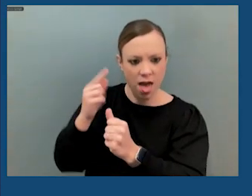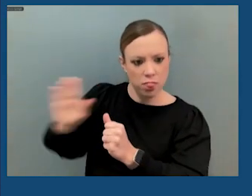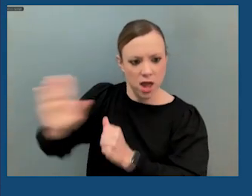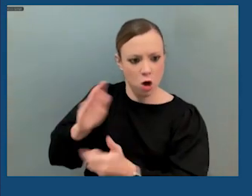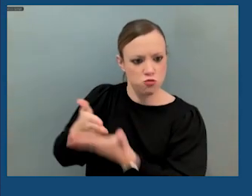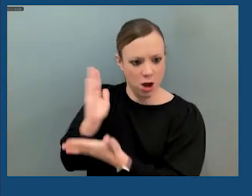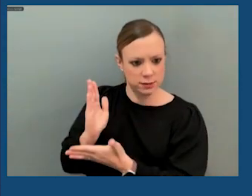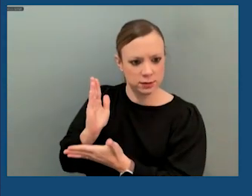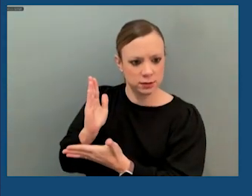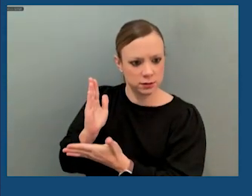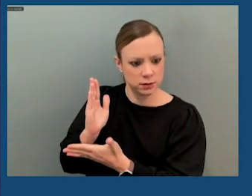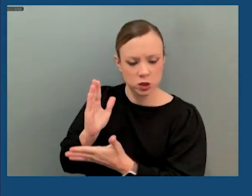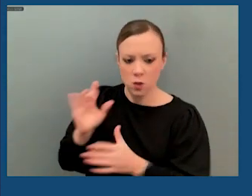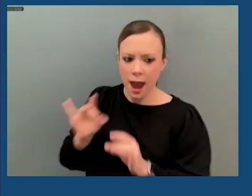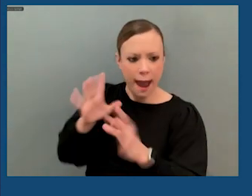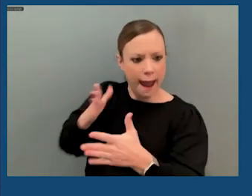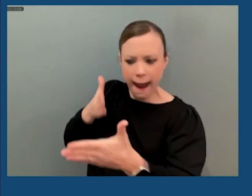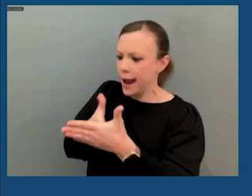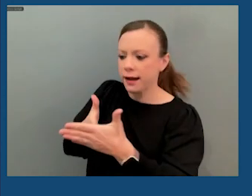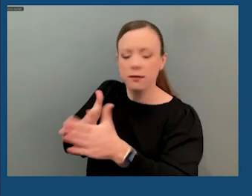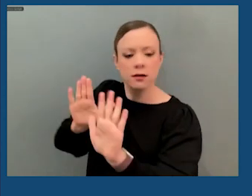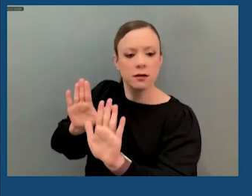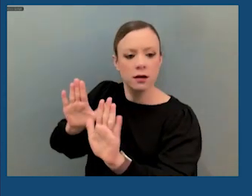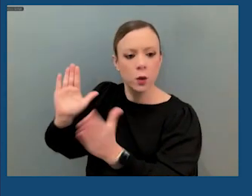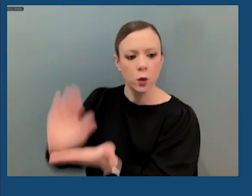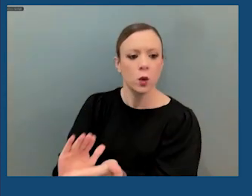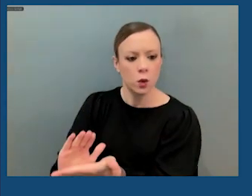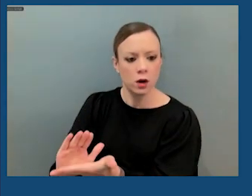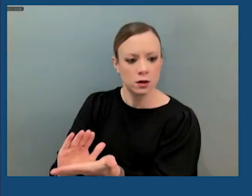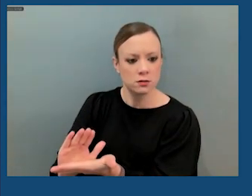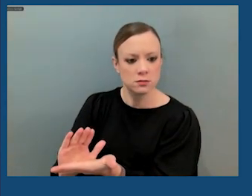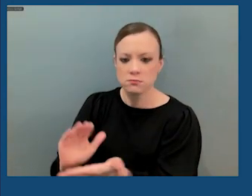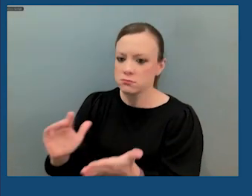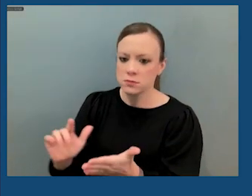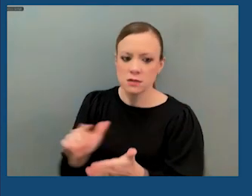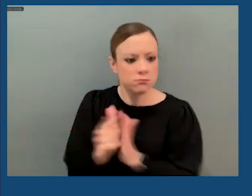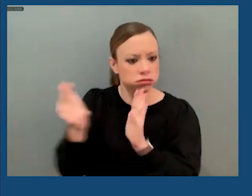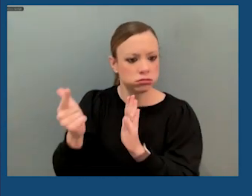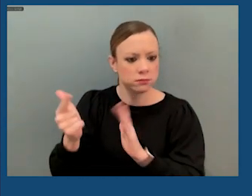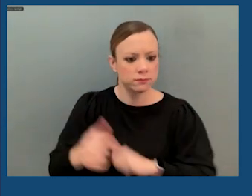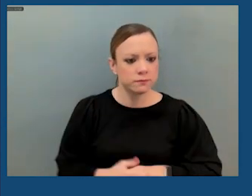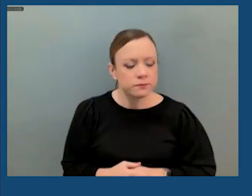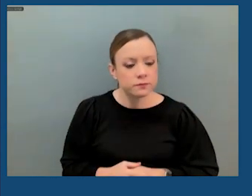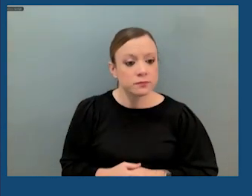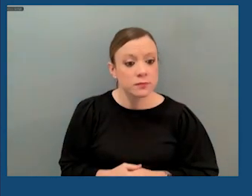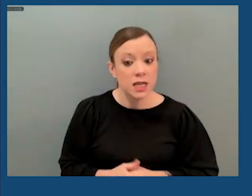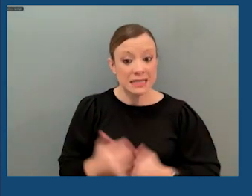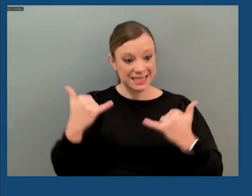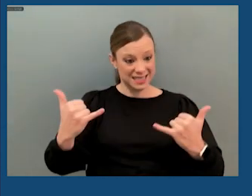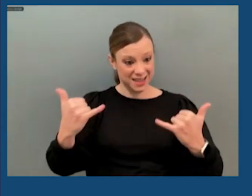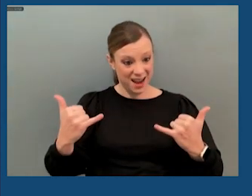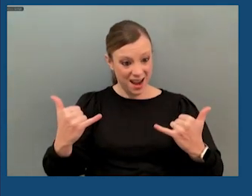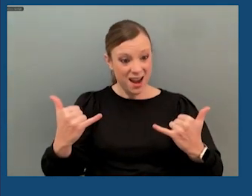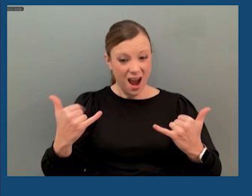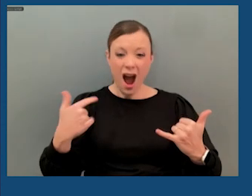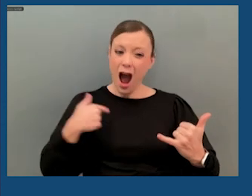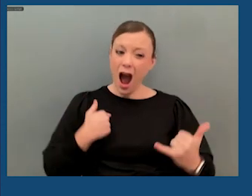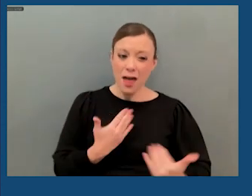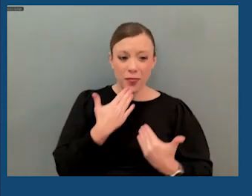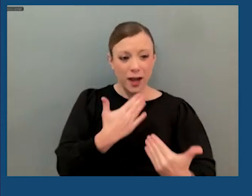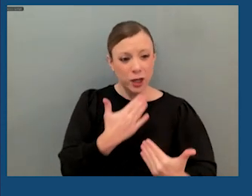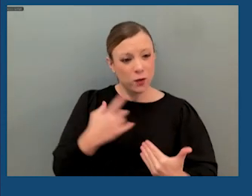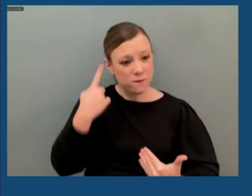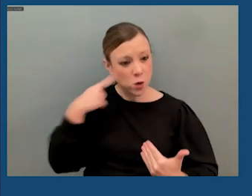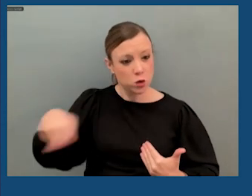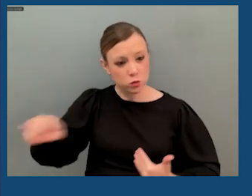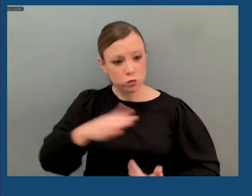and allow no hate in our state. That's what today is all about. I thank you for being here to listen, but also for